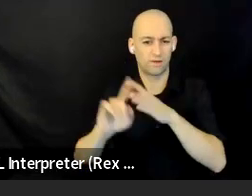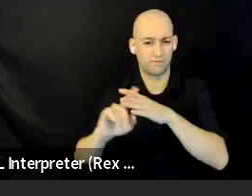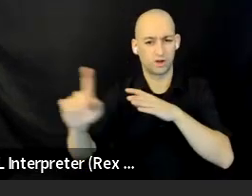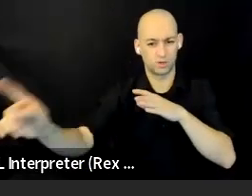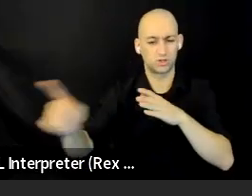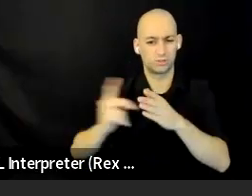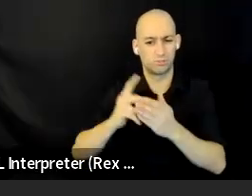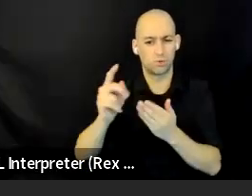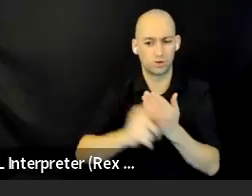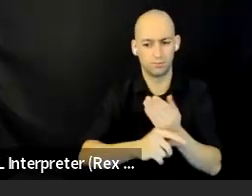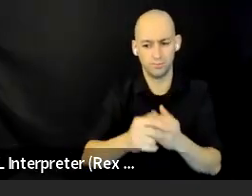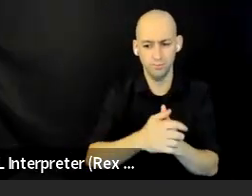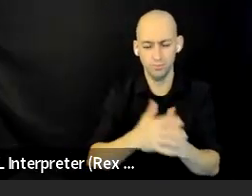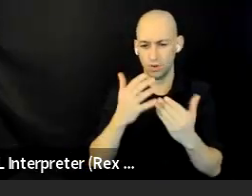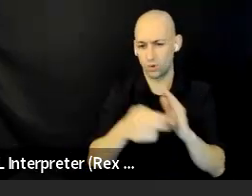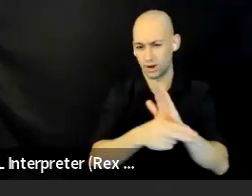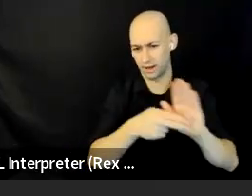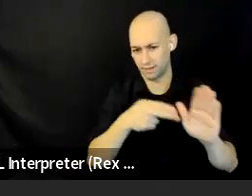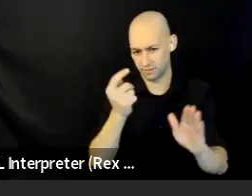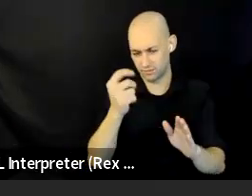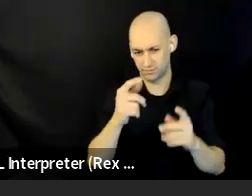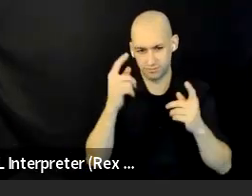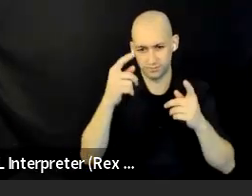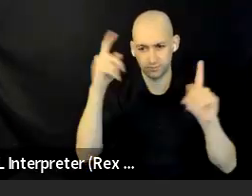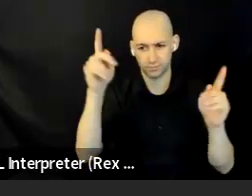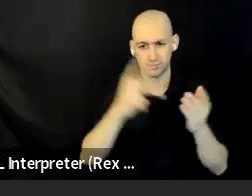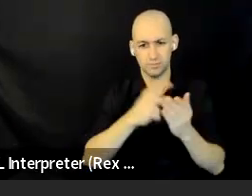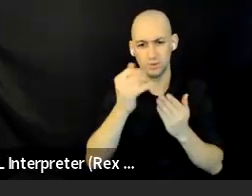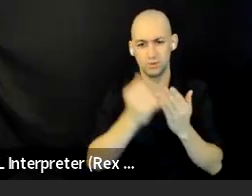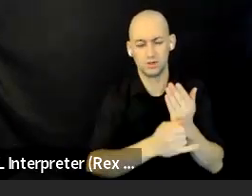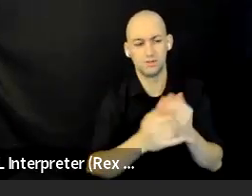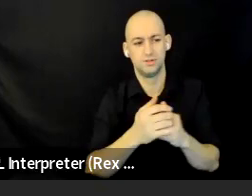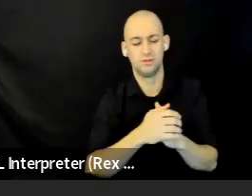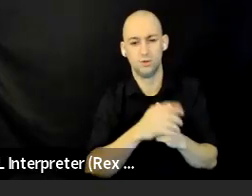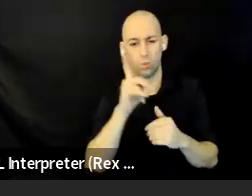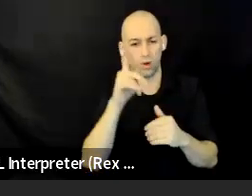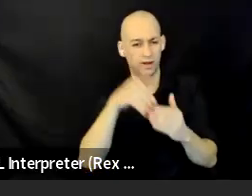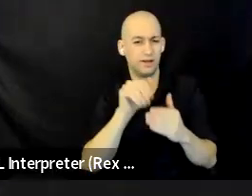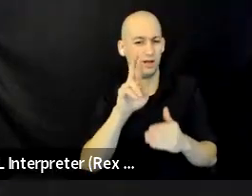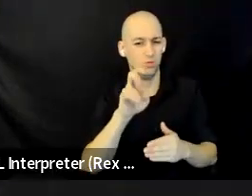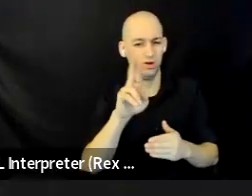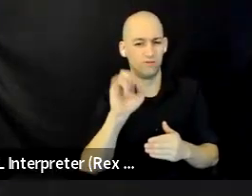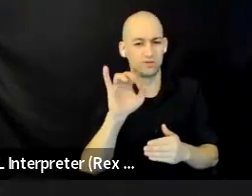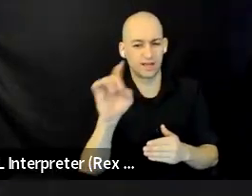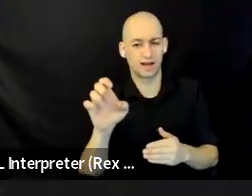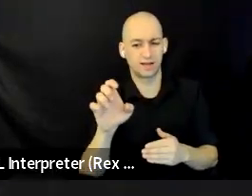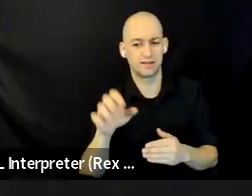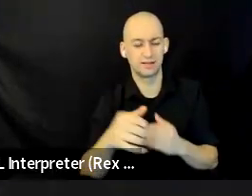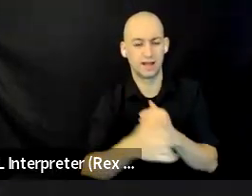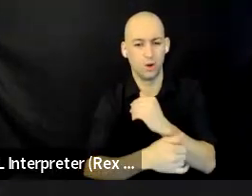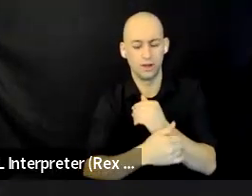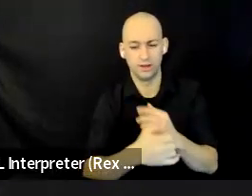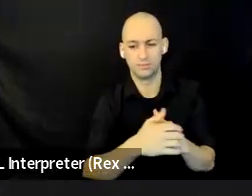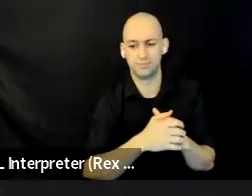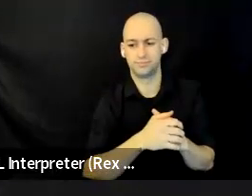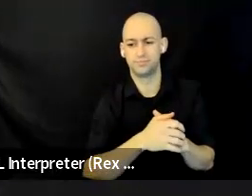excited to highlight a few of the successful projects, beginning with one located here in Riverside County. Next slide, please. The